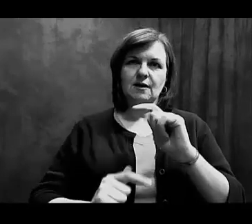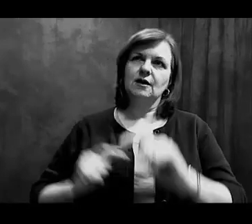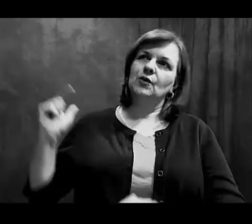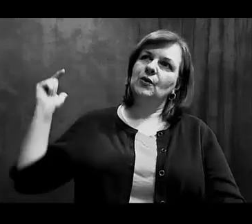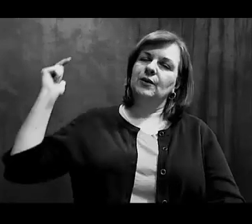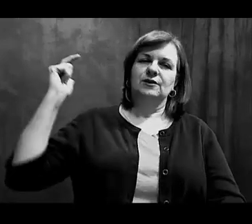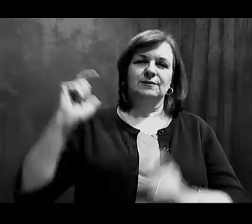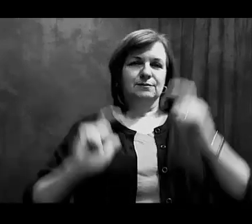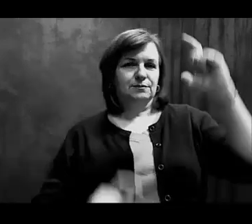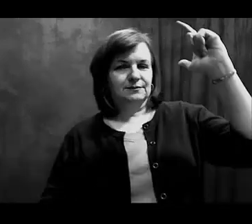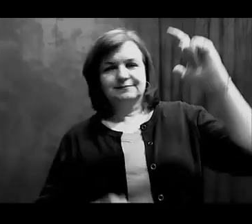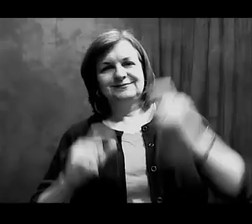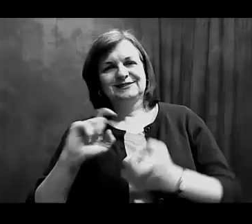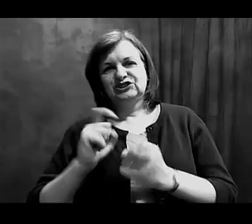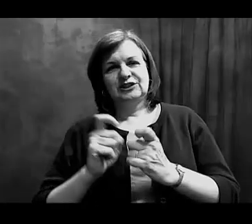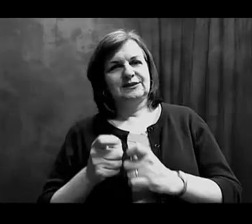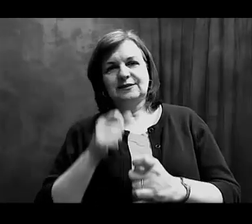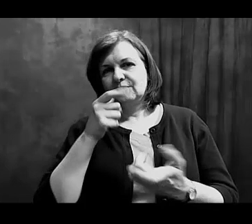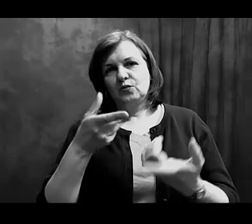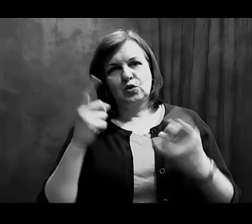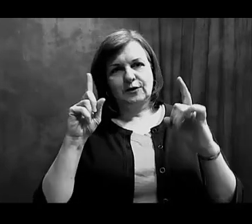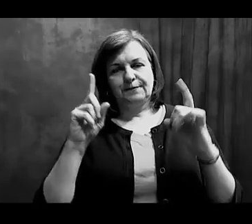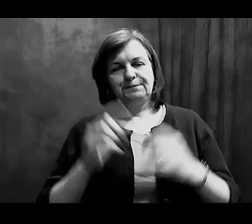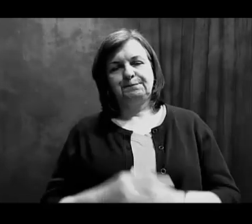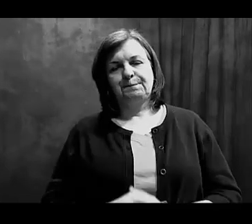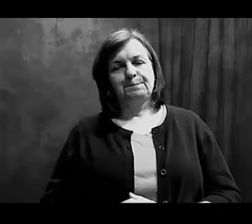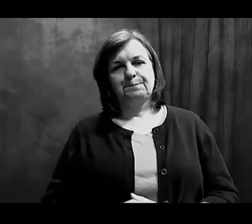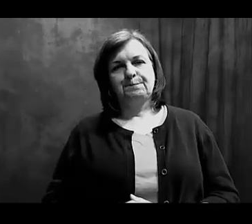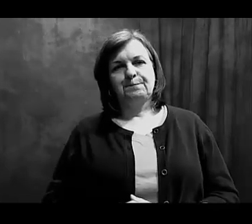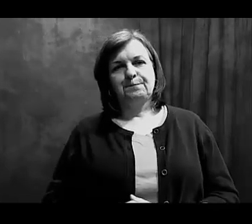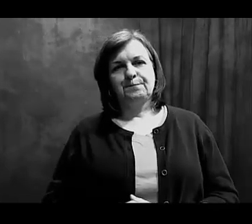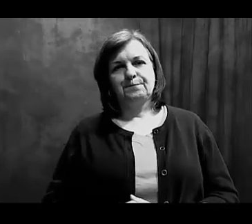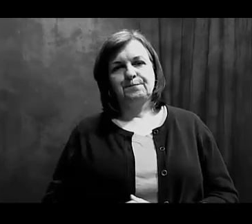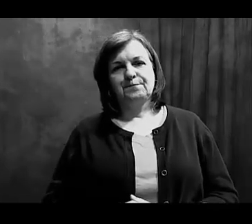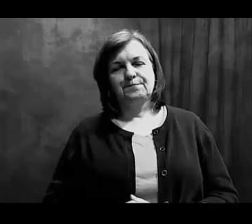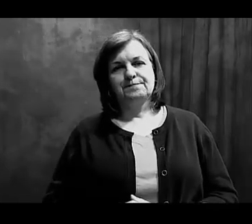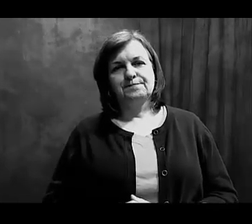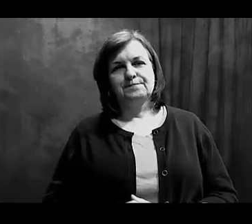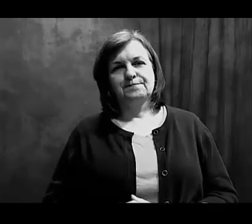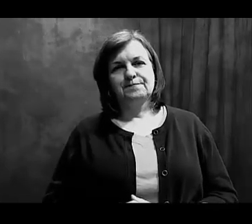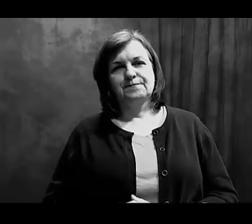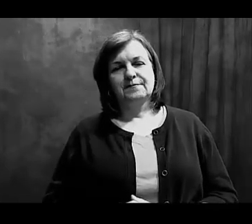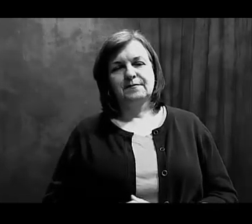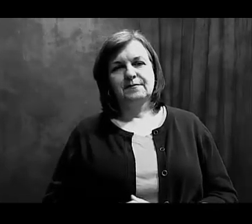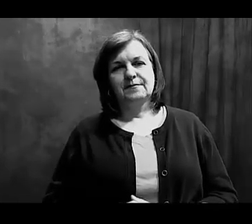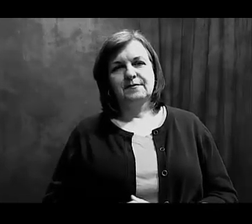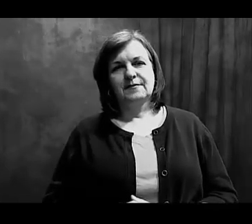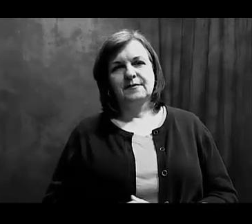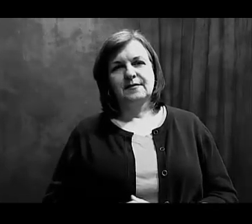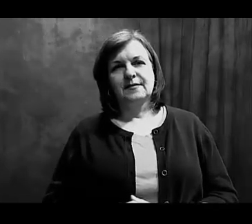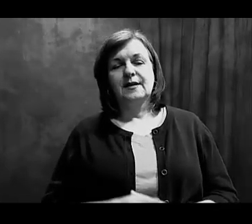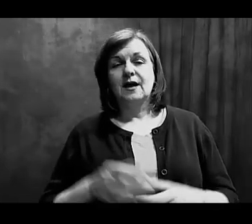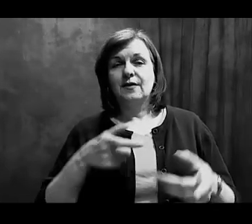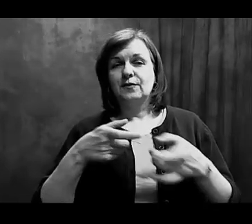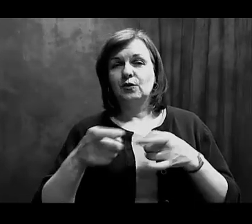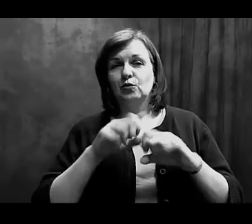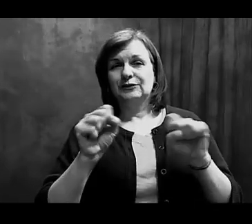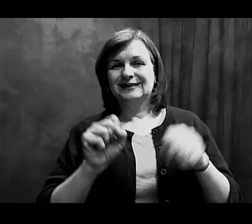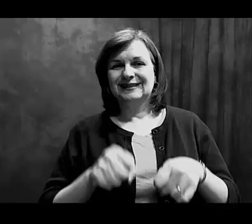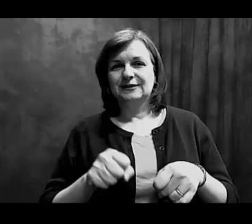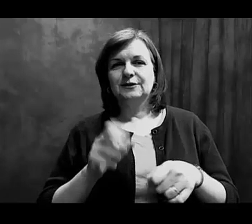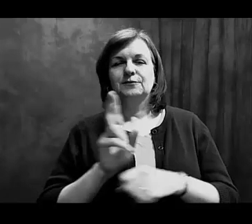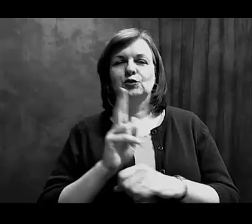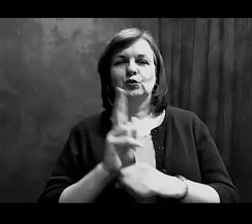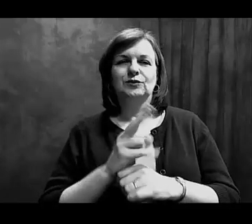deal well with huge changes in our systems internally. So our control systems really